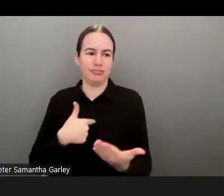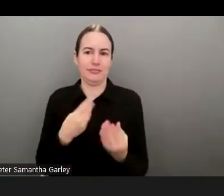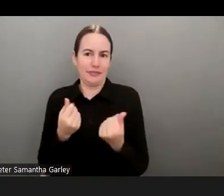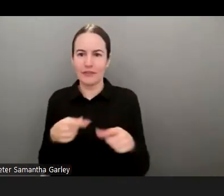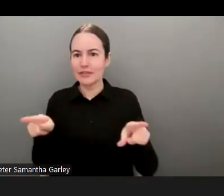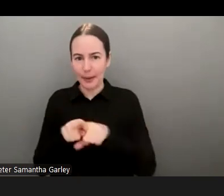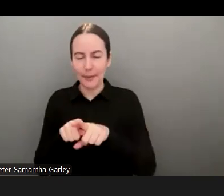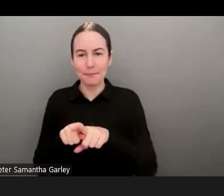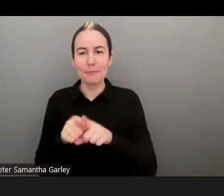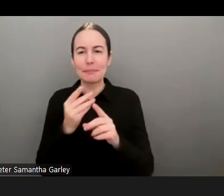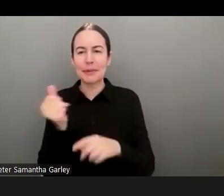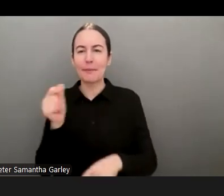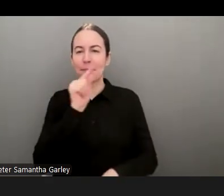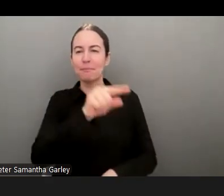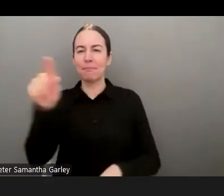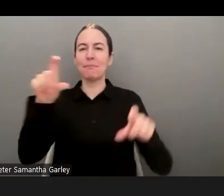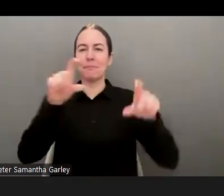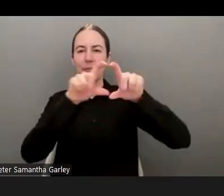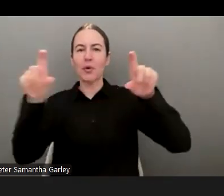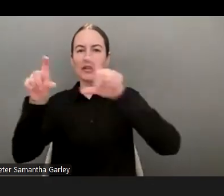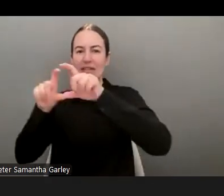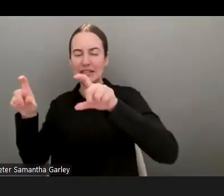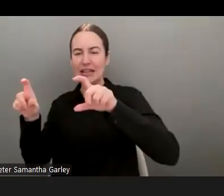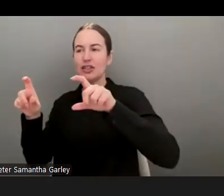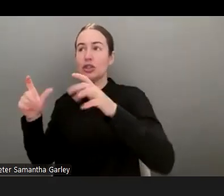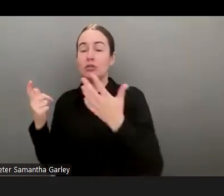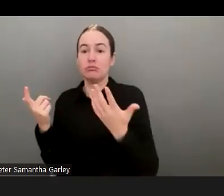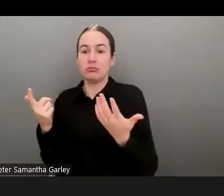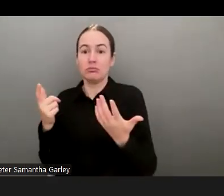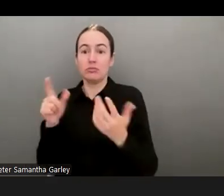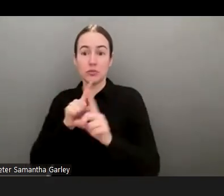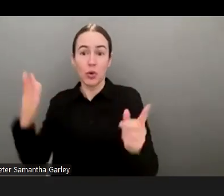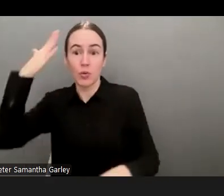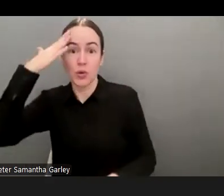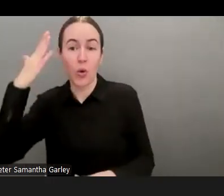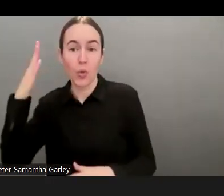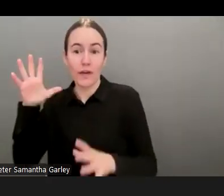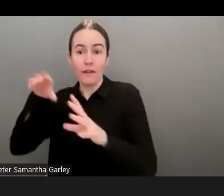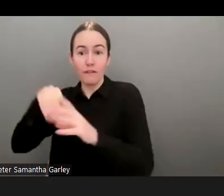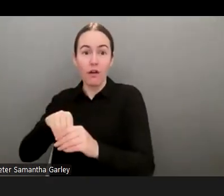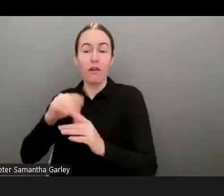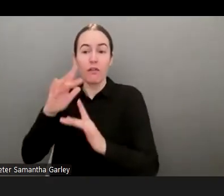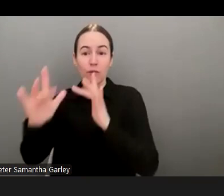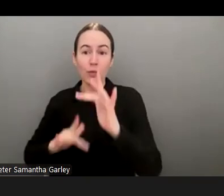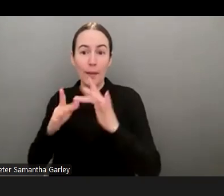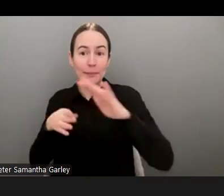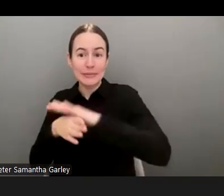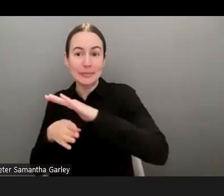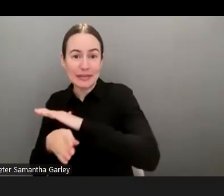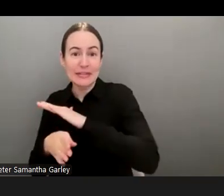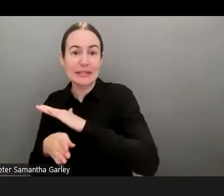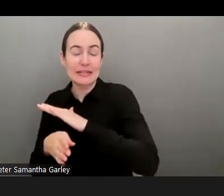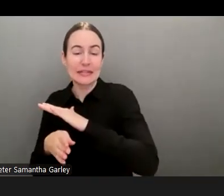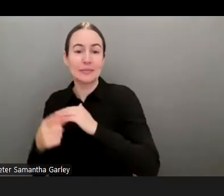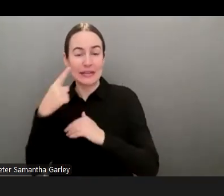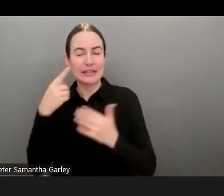still organizations that are covered by the Web Accessibility Directive that don't know that they are covered. But here we have a much broader problem with a lot of